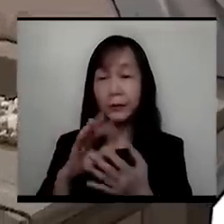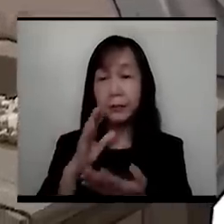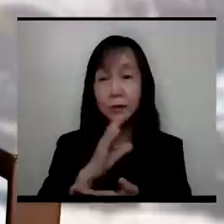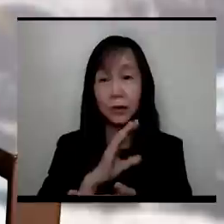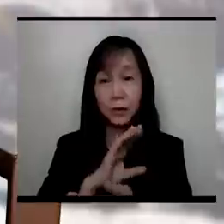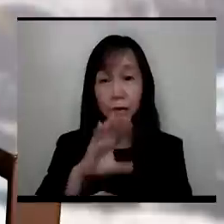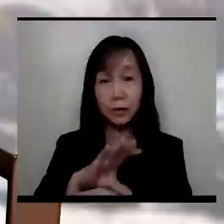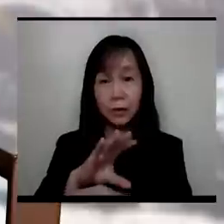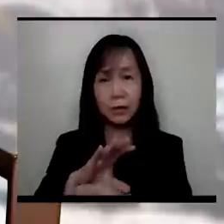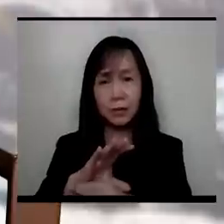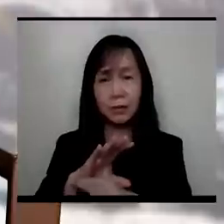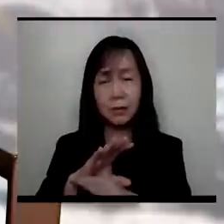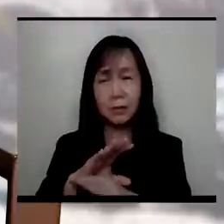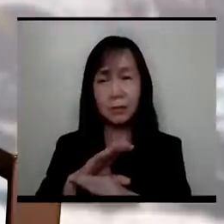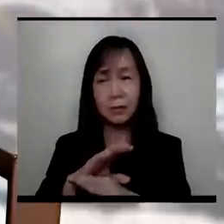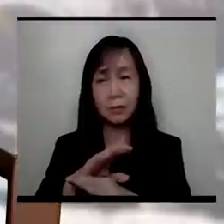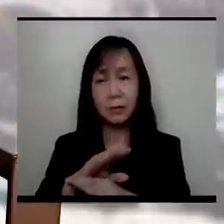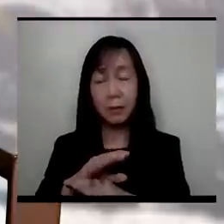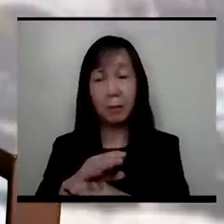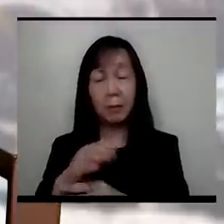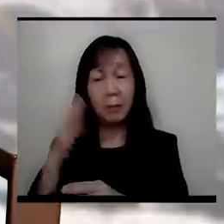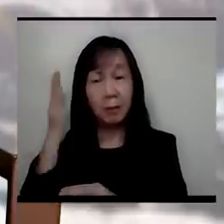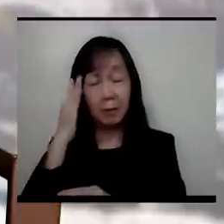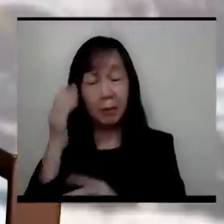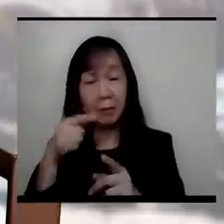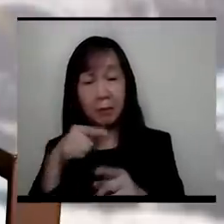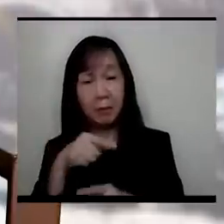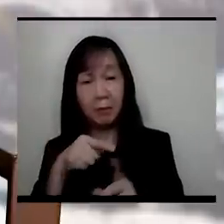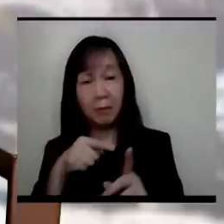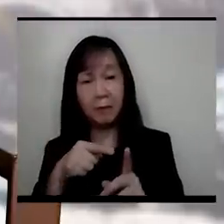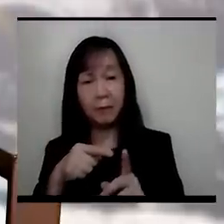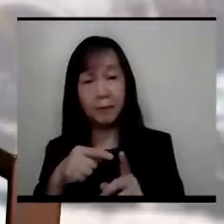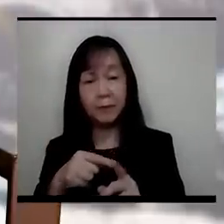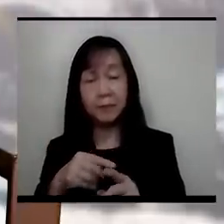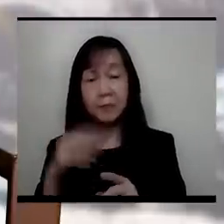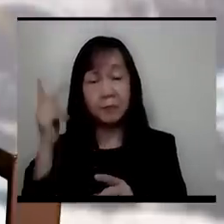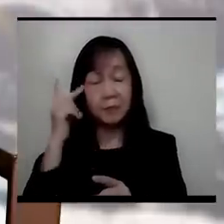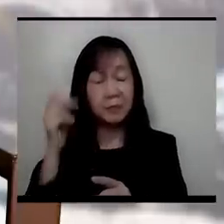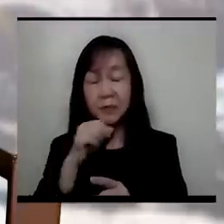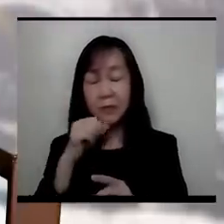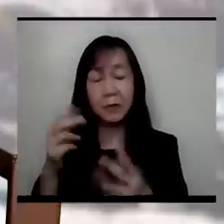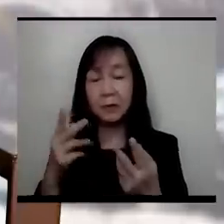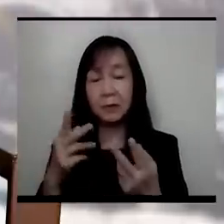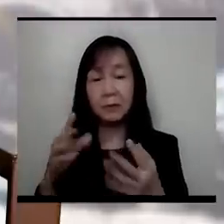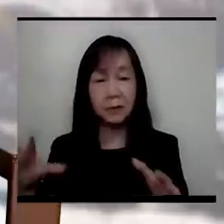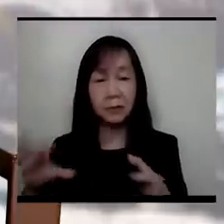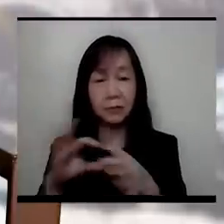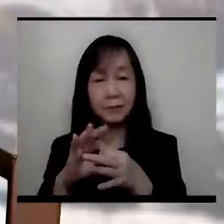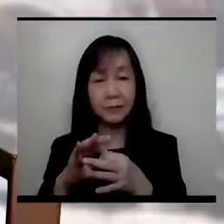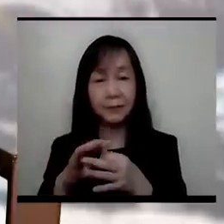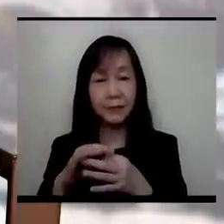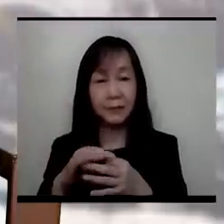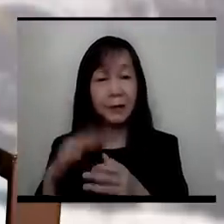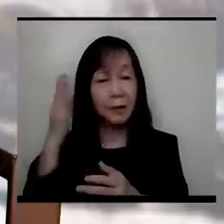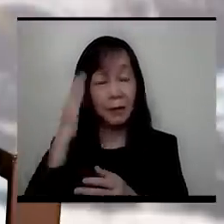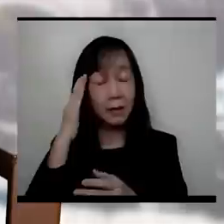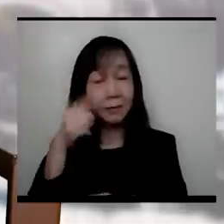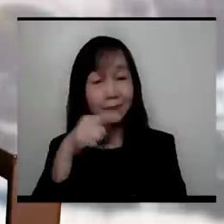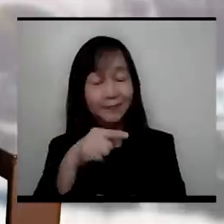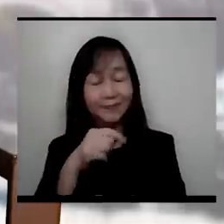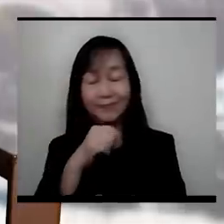church Someone who knew That he should not belong Someone who knew